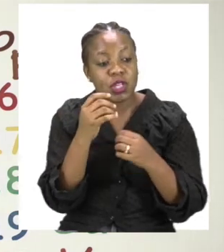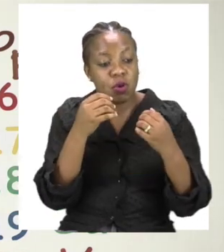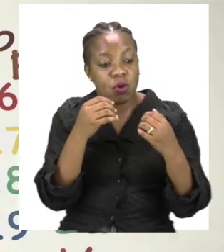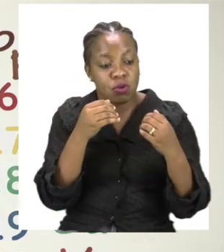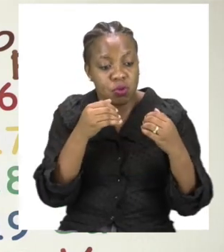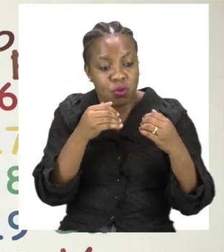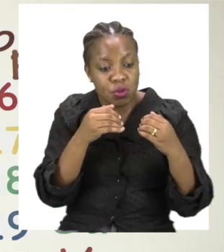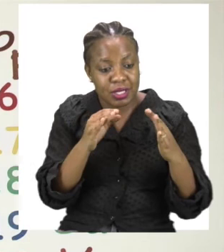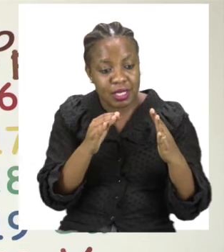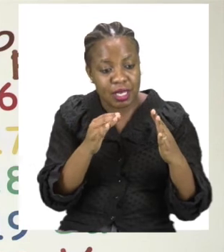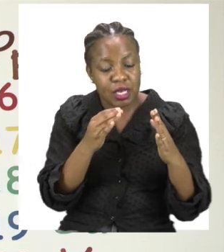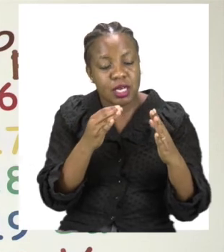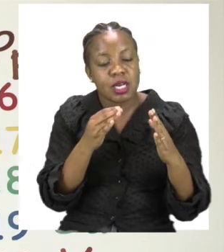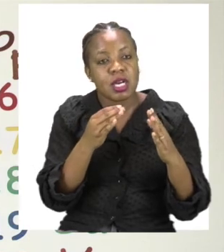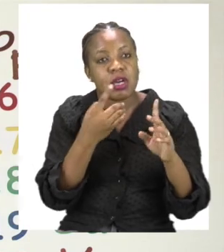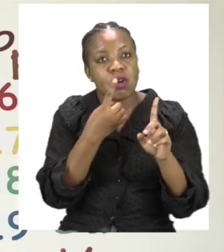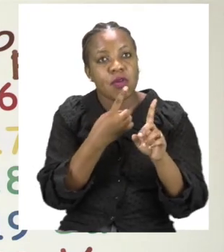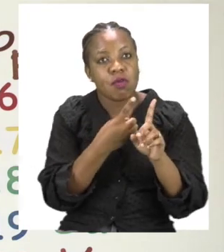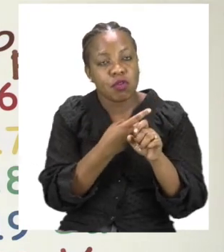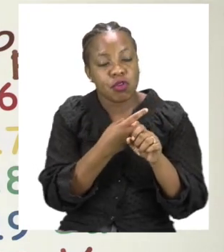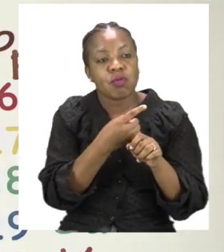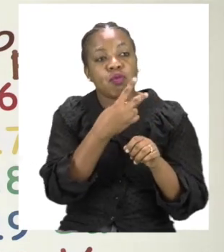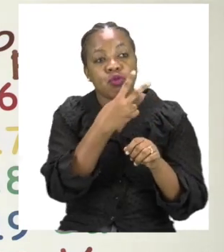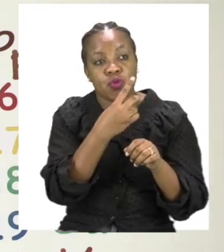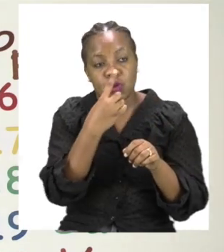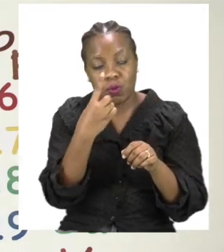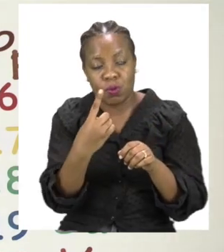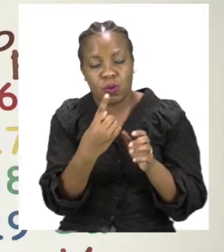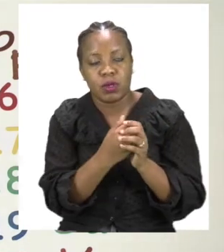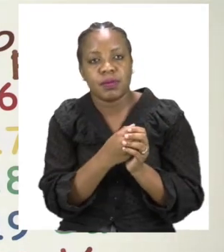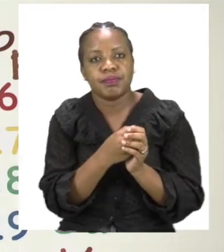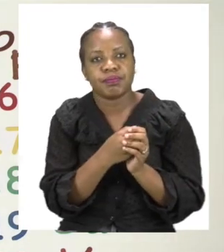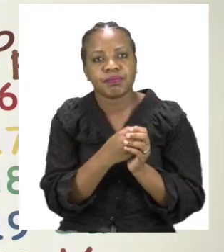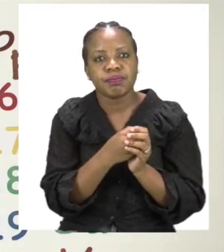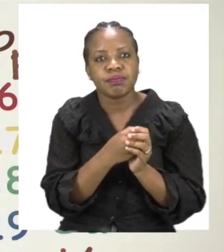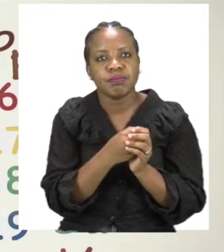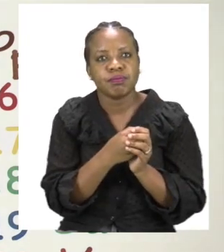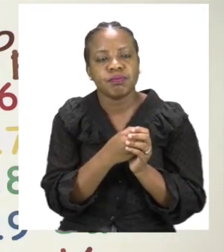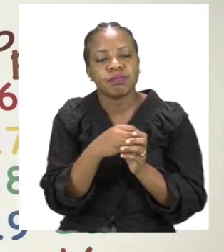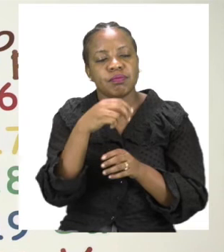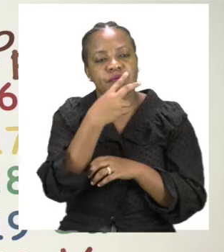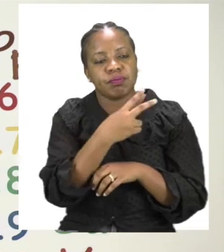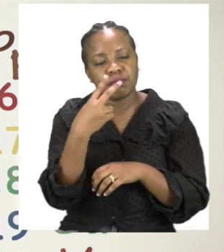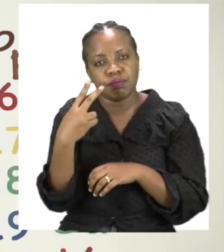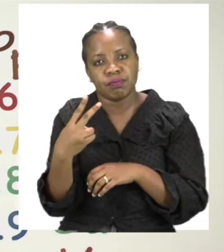Now, we are going to count on from the number 21. Let's go.